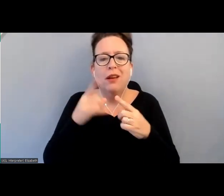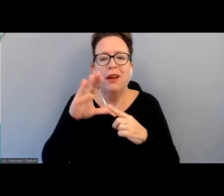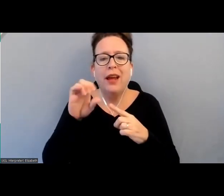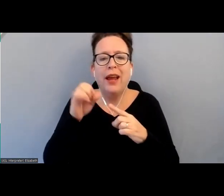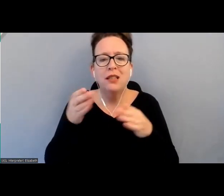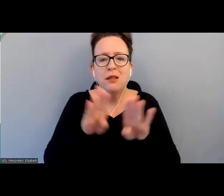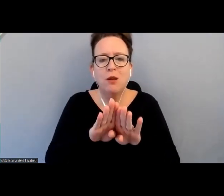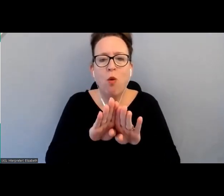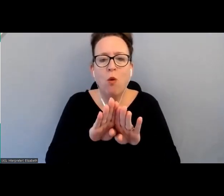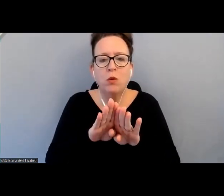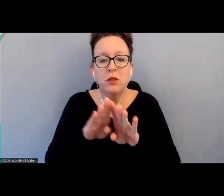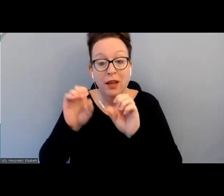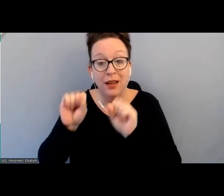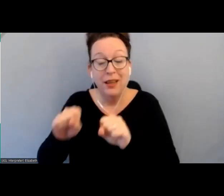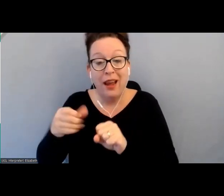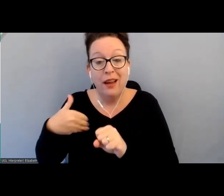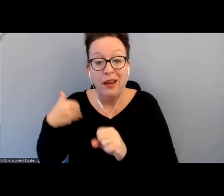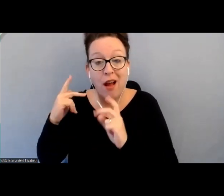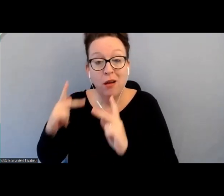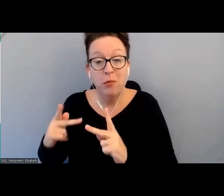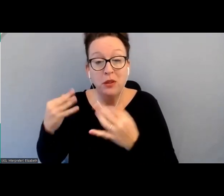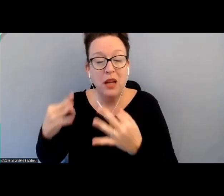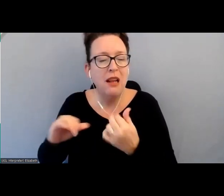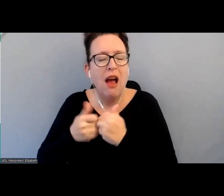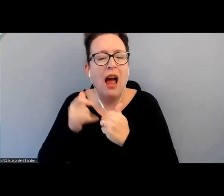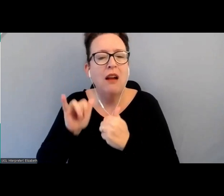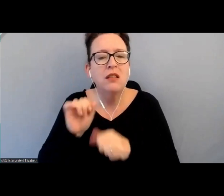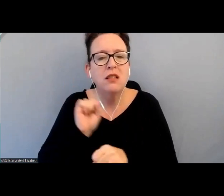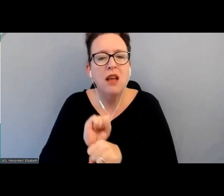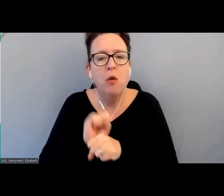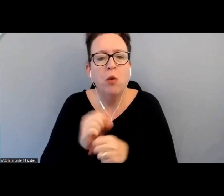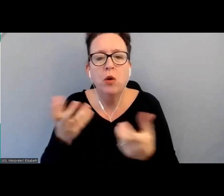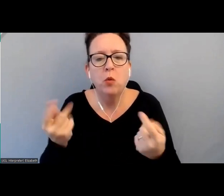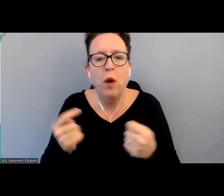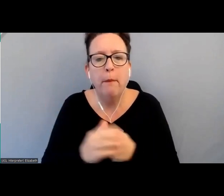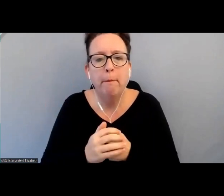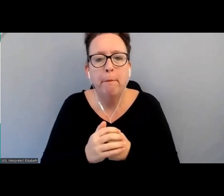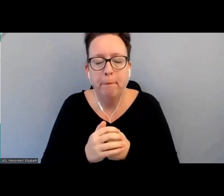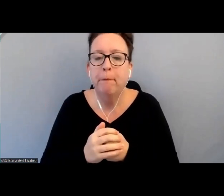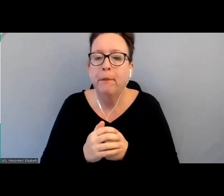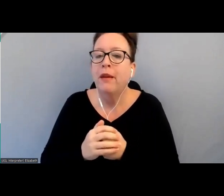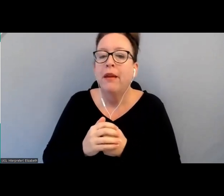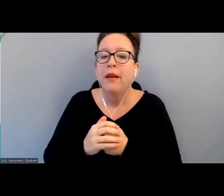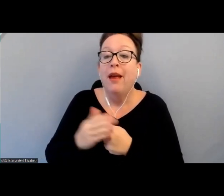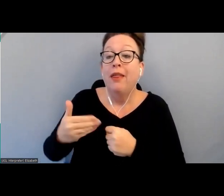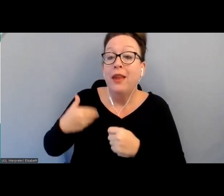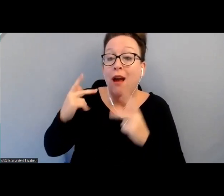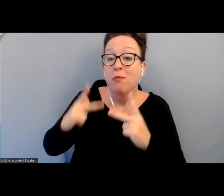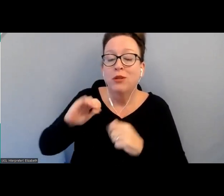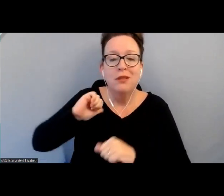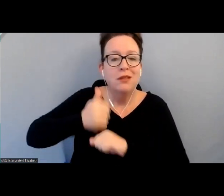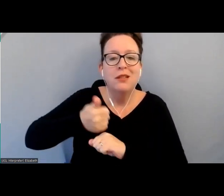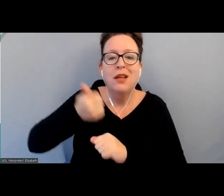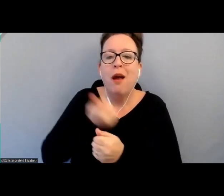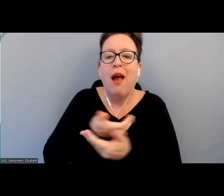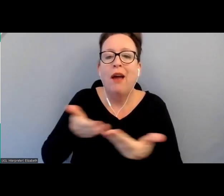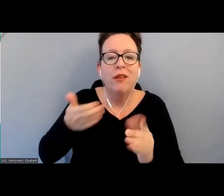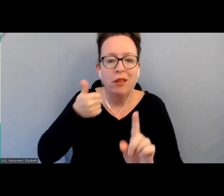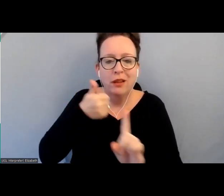or is someone, how does that work? Yeah, the next gener sets up everything. So